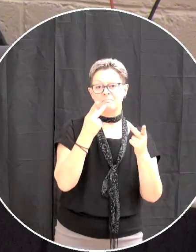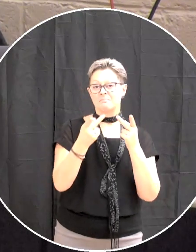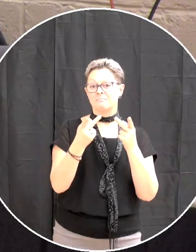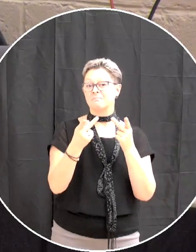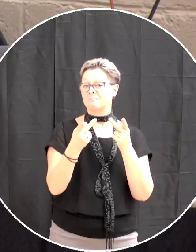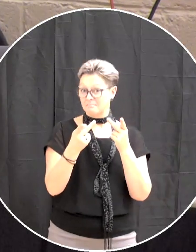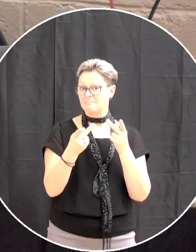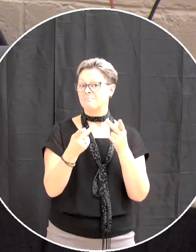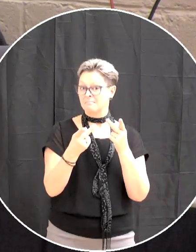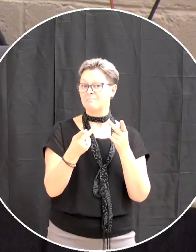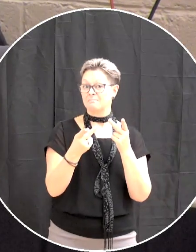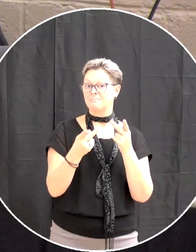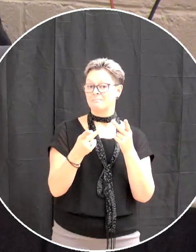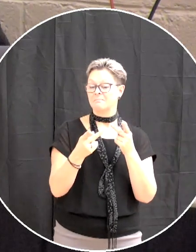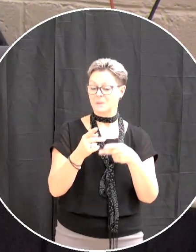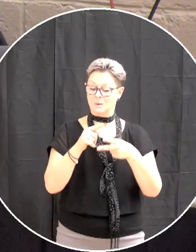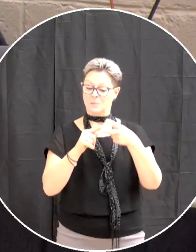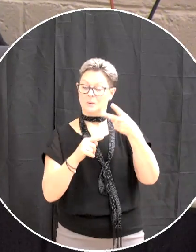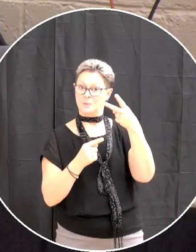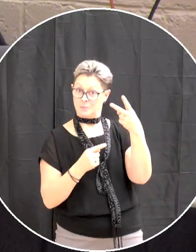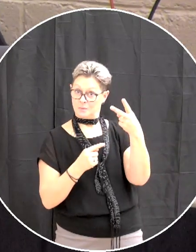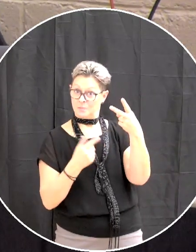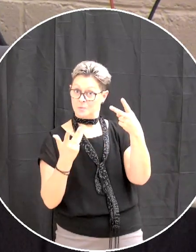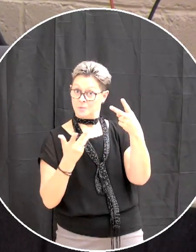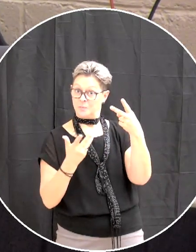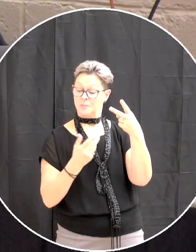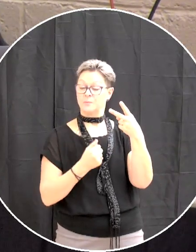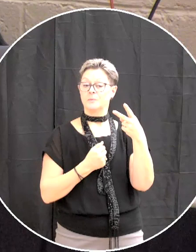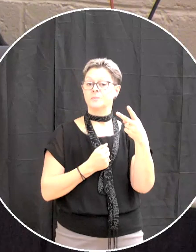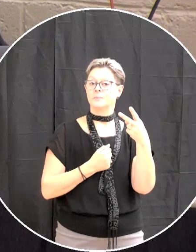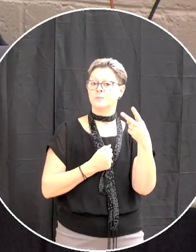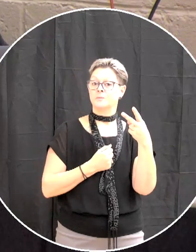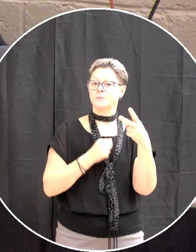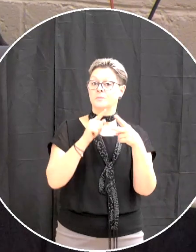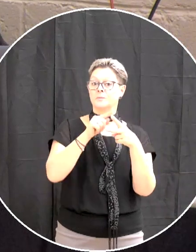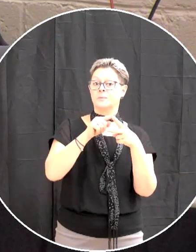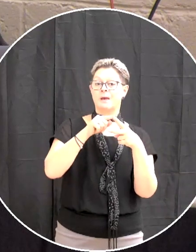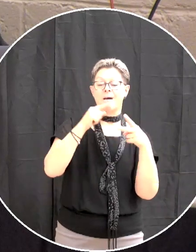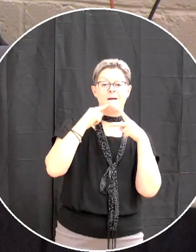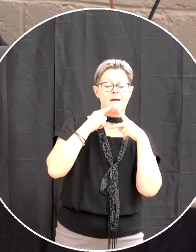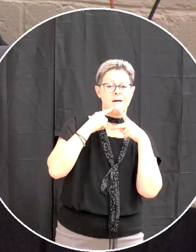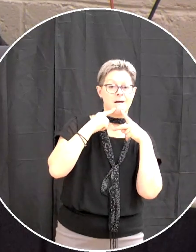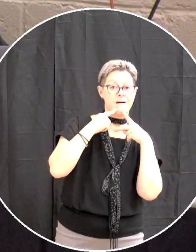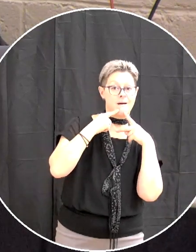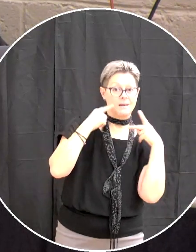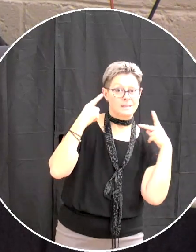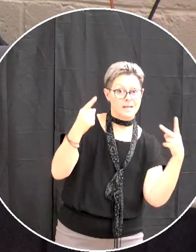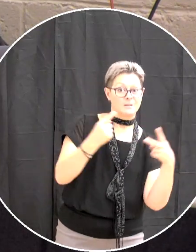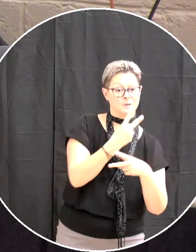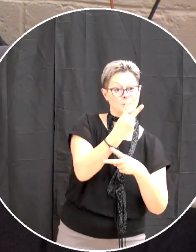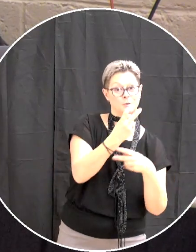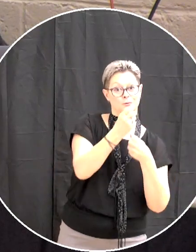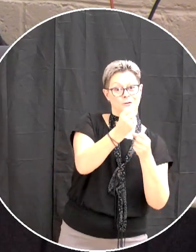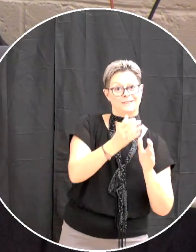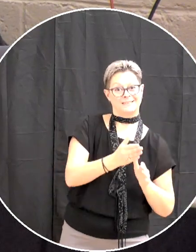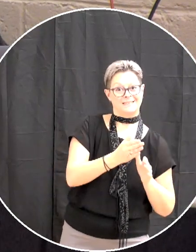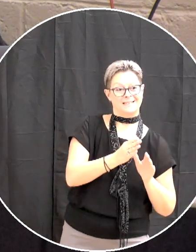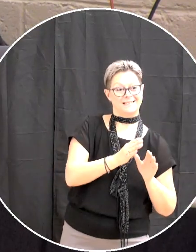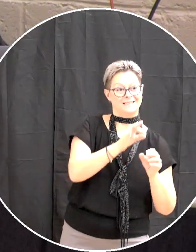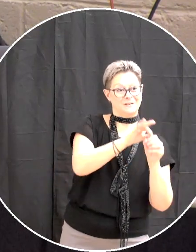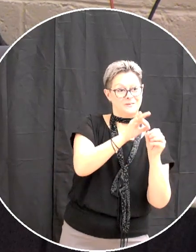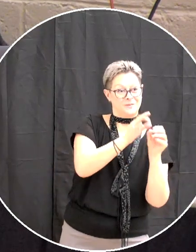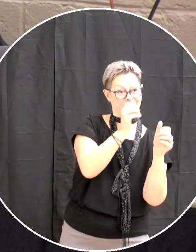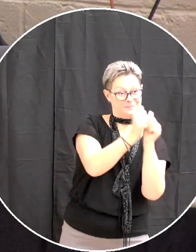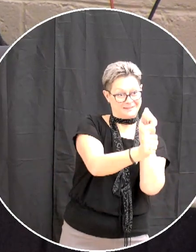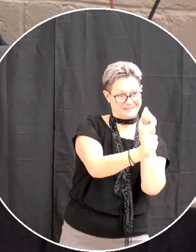district. Obviously, 2 pieces of that was the announcement that 2 new trustees had been elected, and we're happy, we're glad for